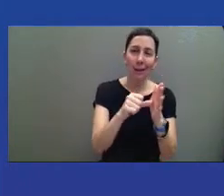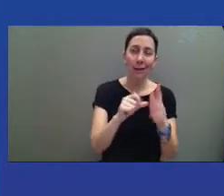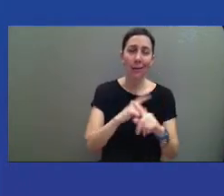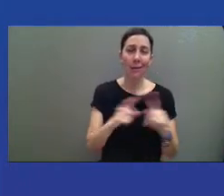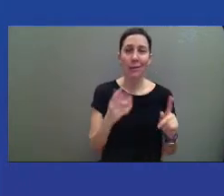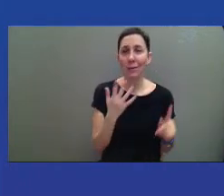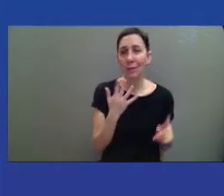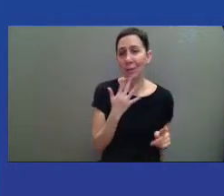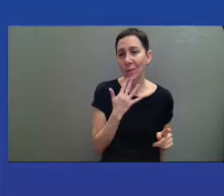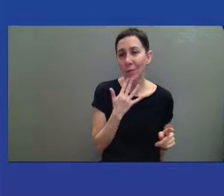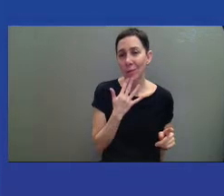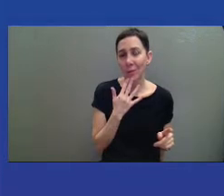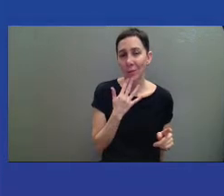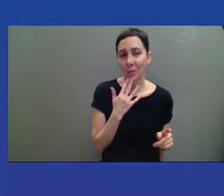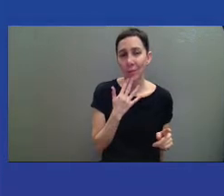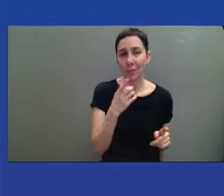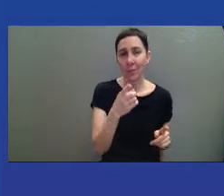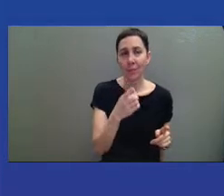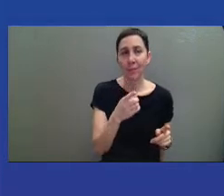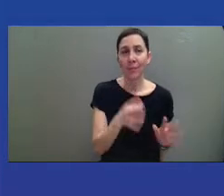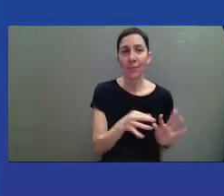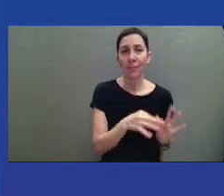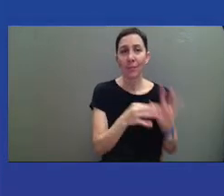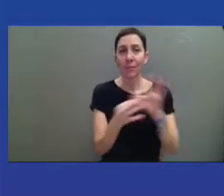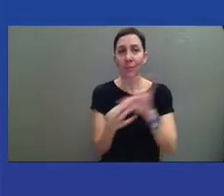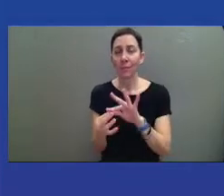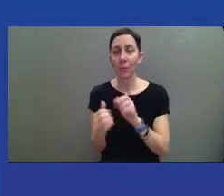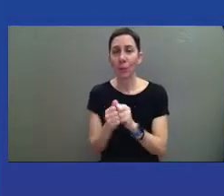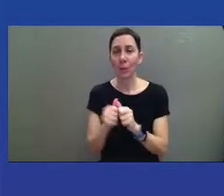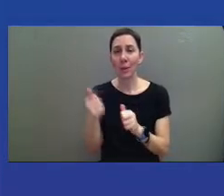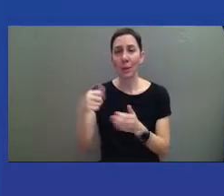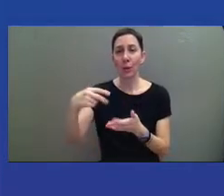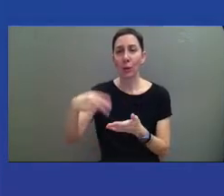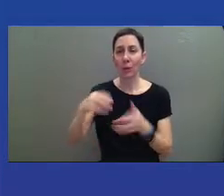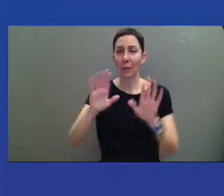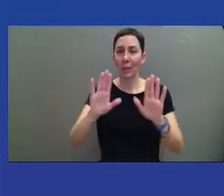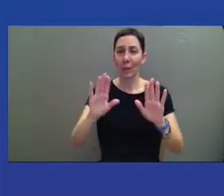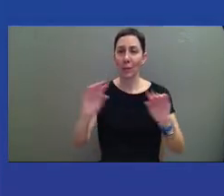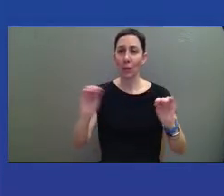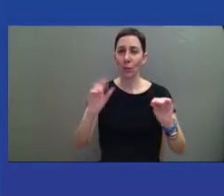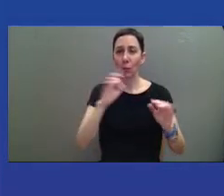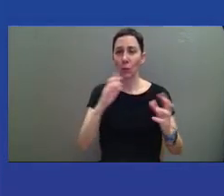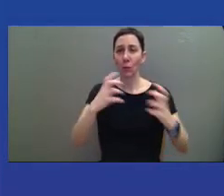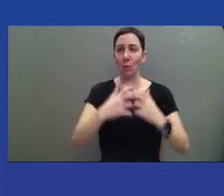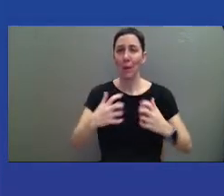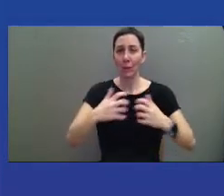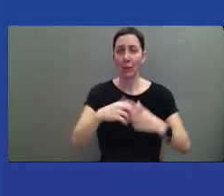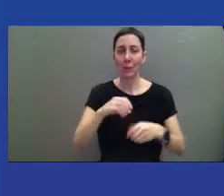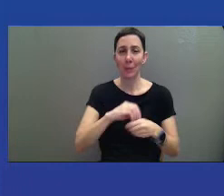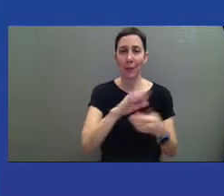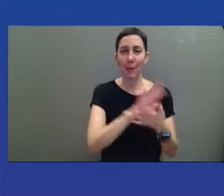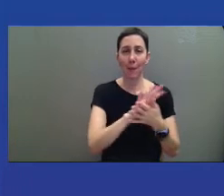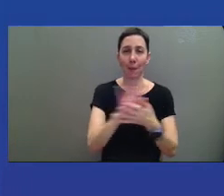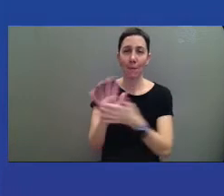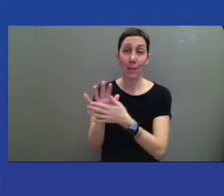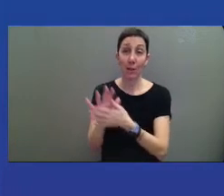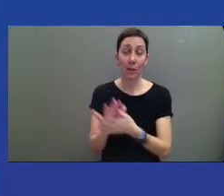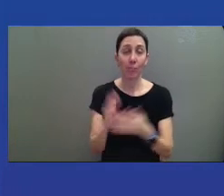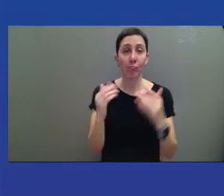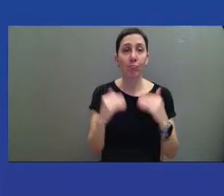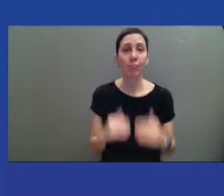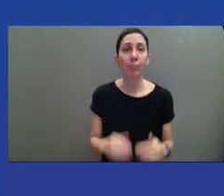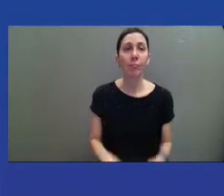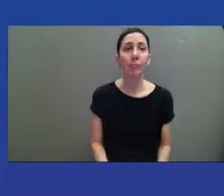colors correspond to the other piece where movements will match up together in the video. You can go to the next slide.